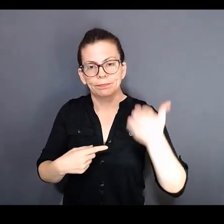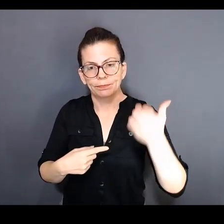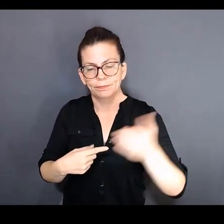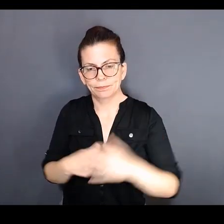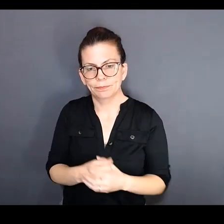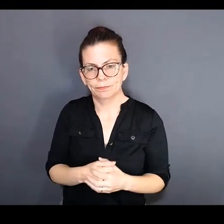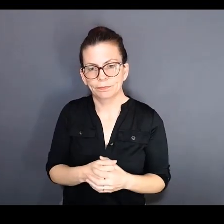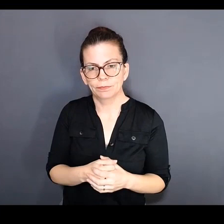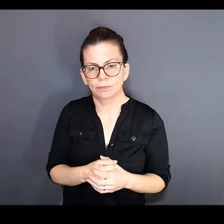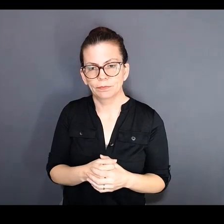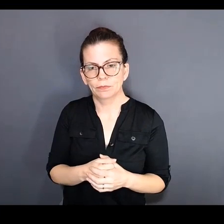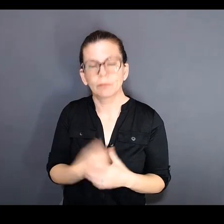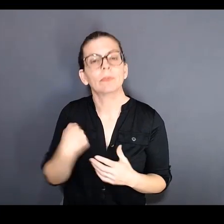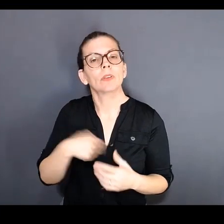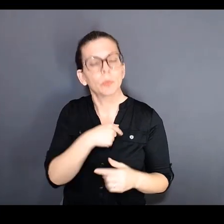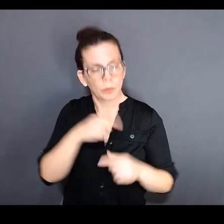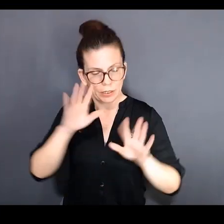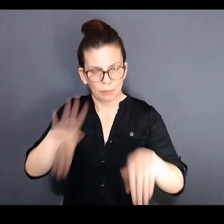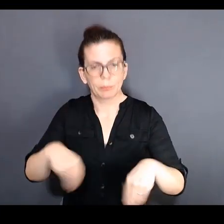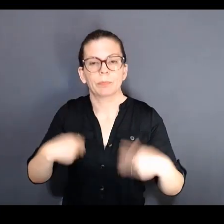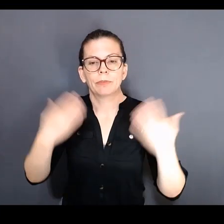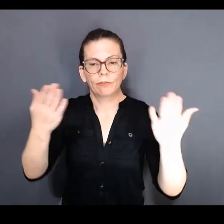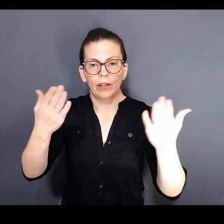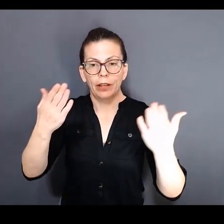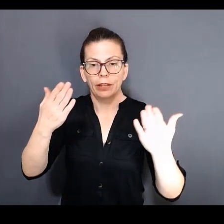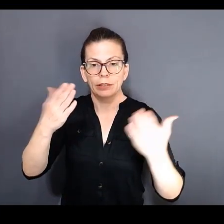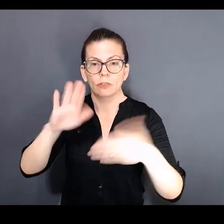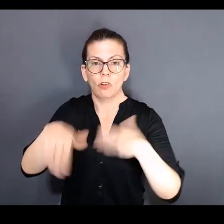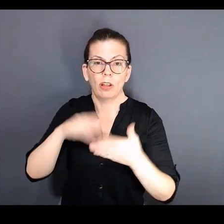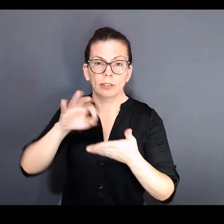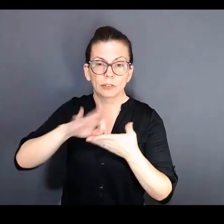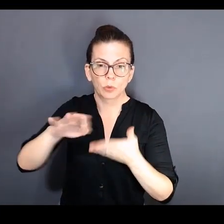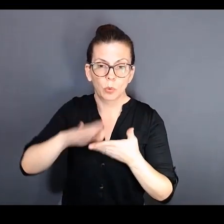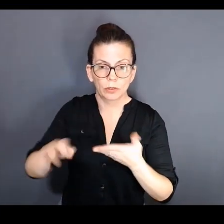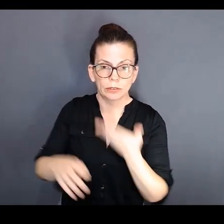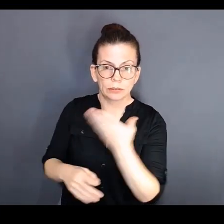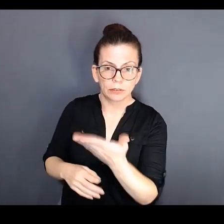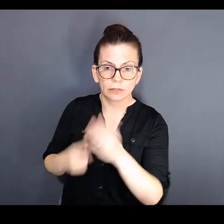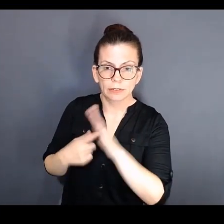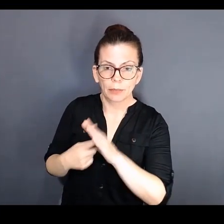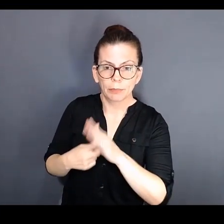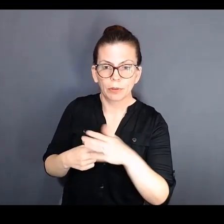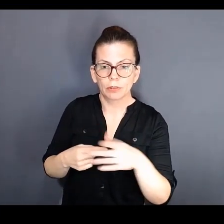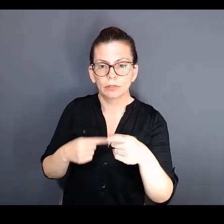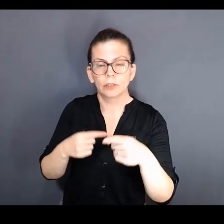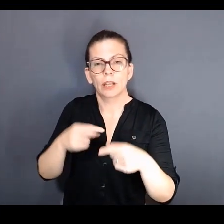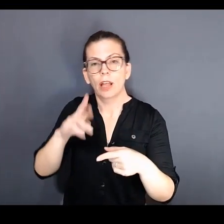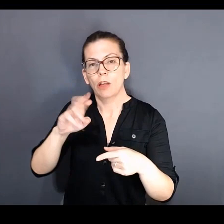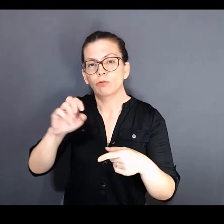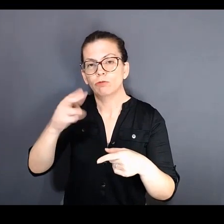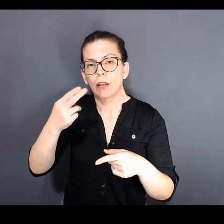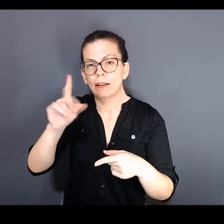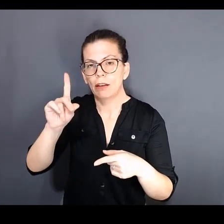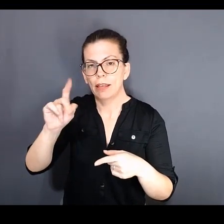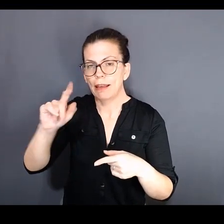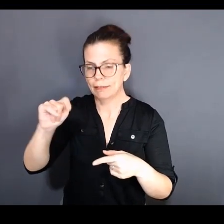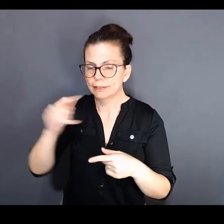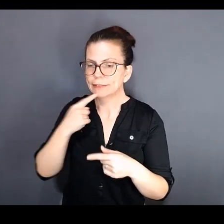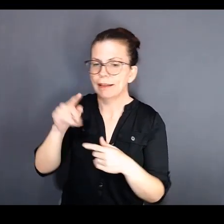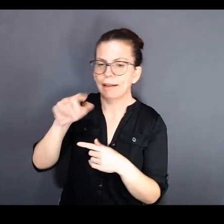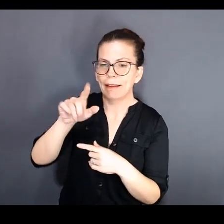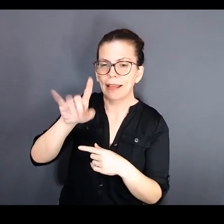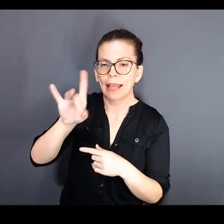Let's see this one. So for example, here, we do provide all scores. So for